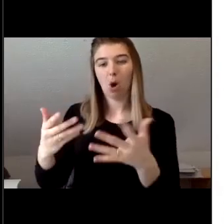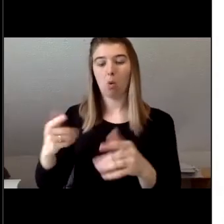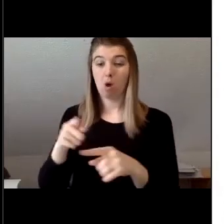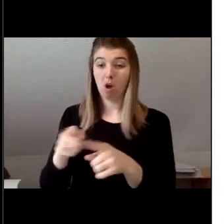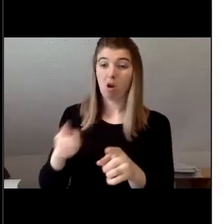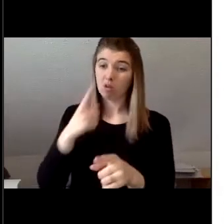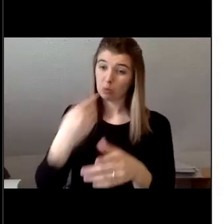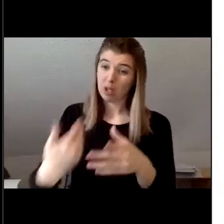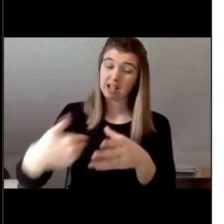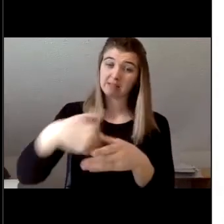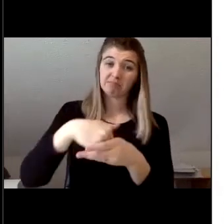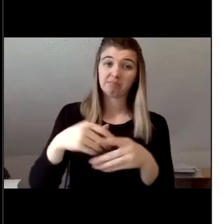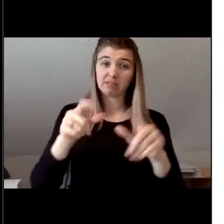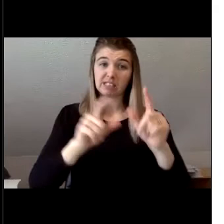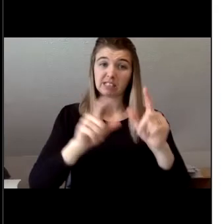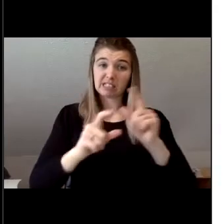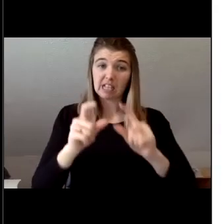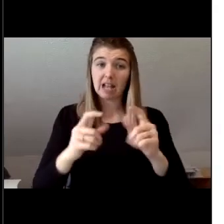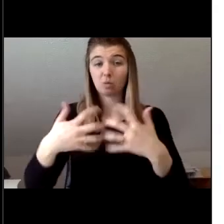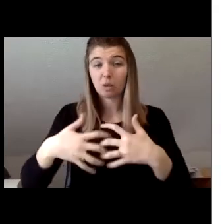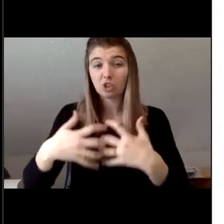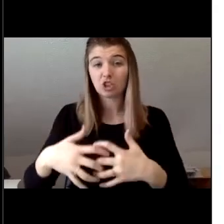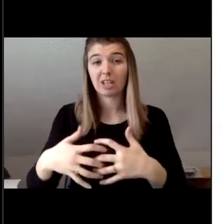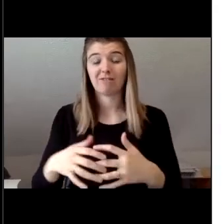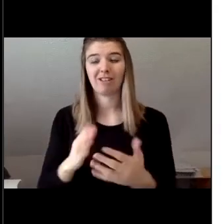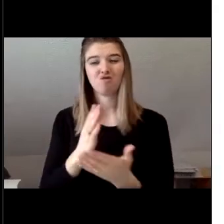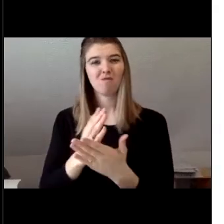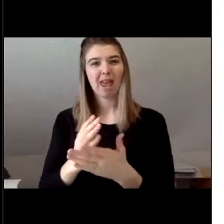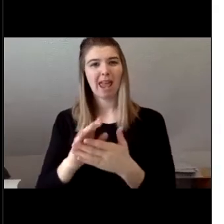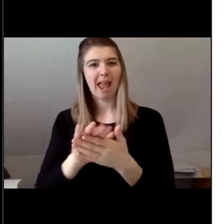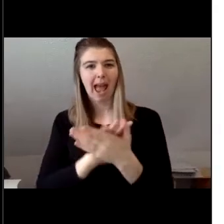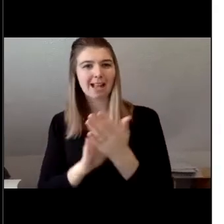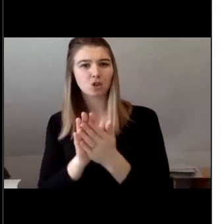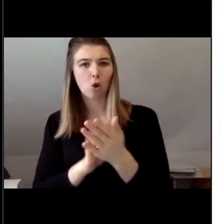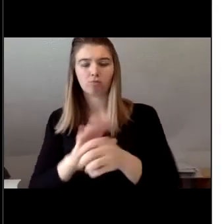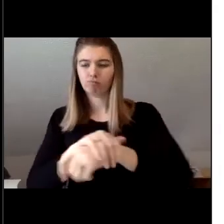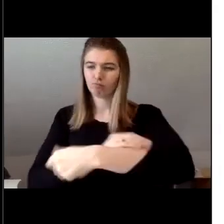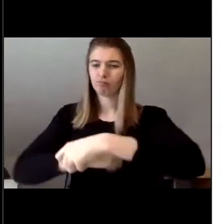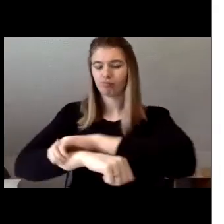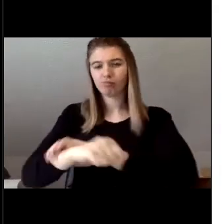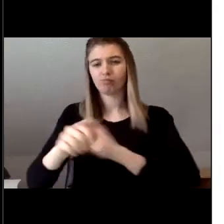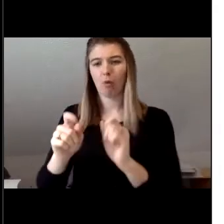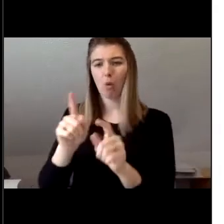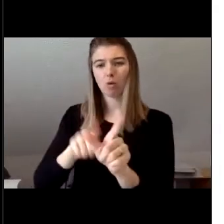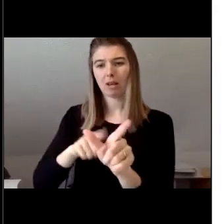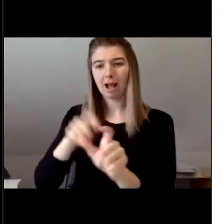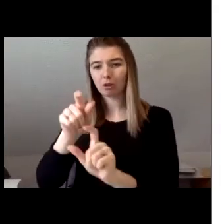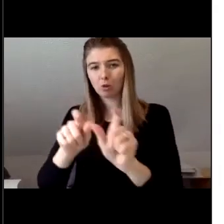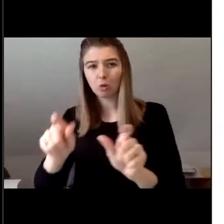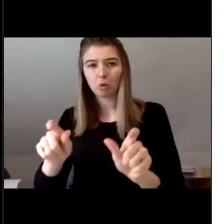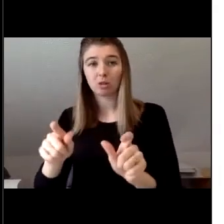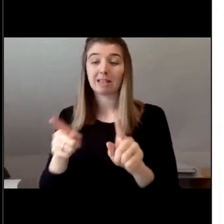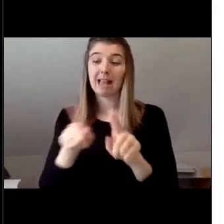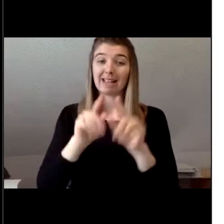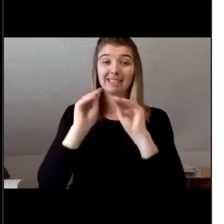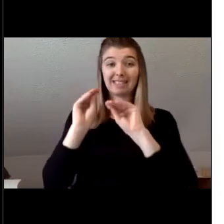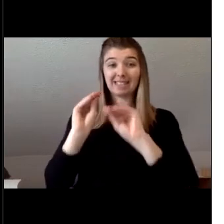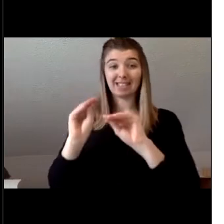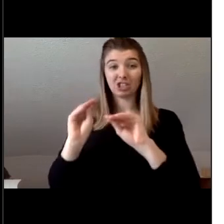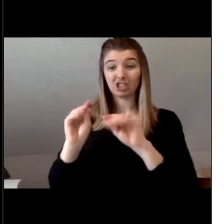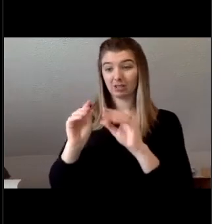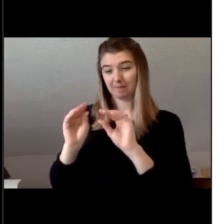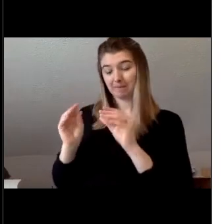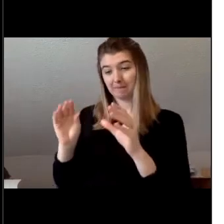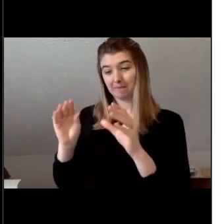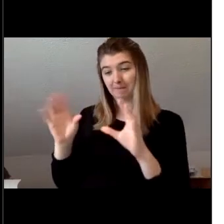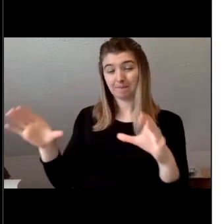program supports an amazing range of hands-on learning experiences for young students and their teachers. And the program encourages initiatives